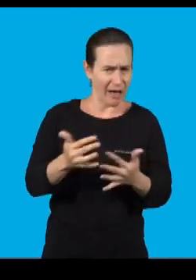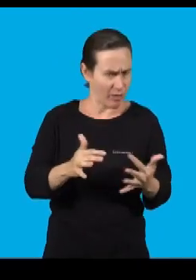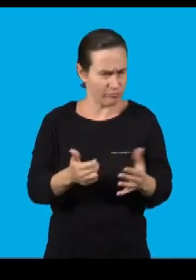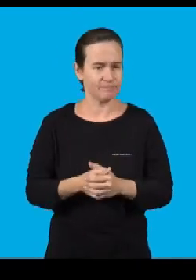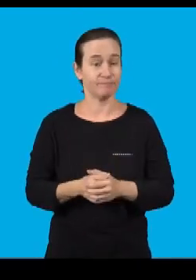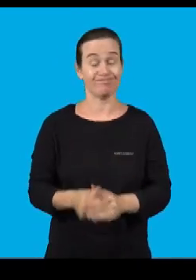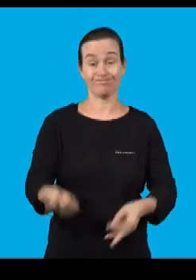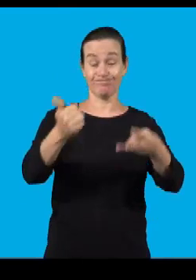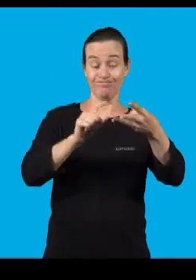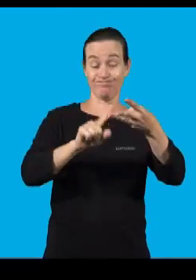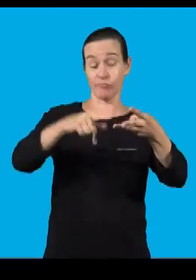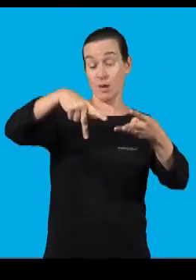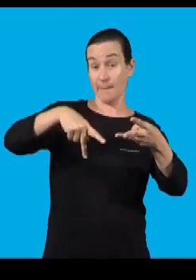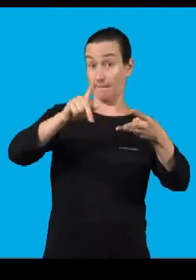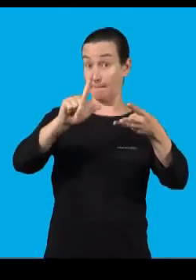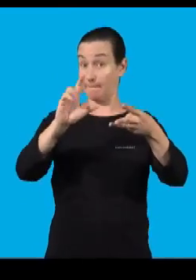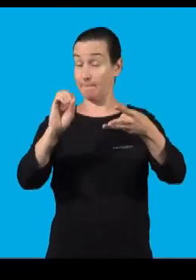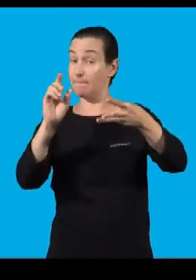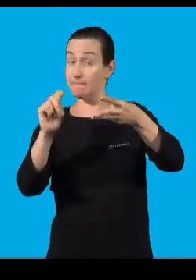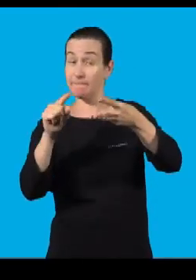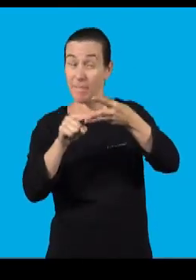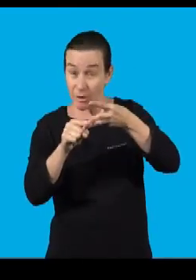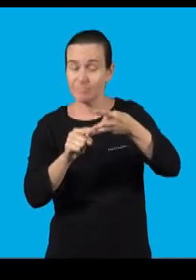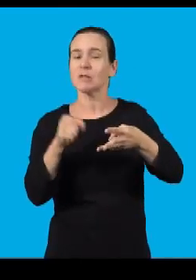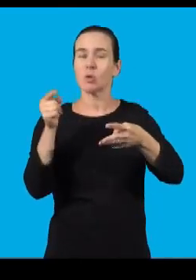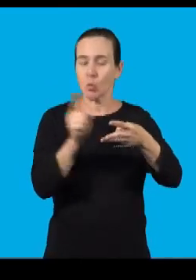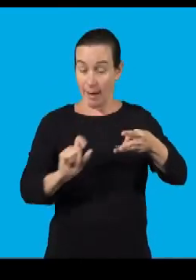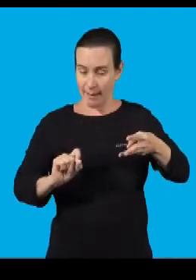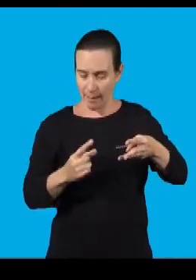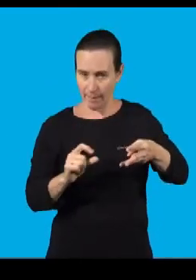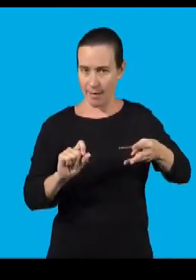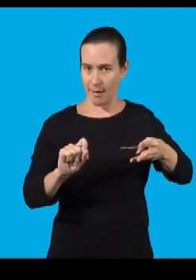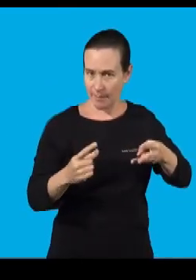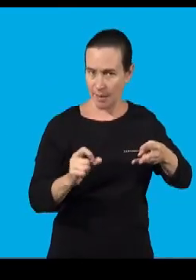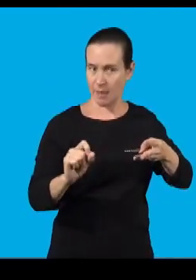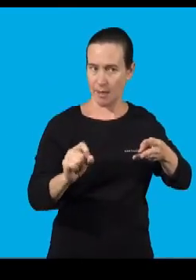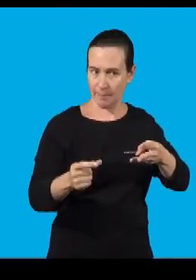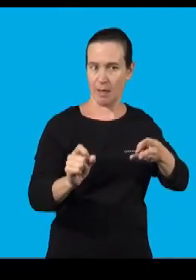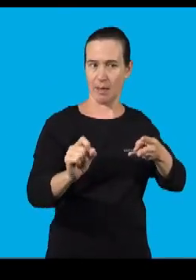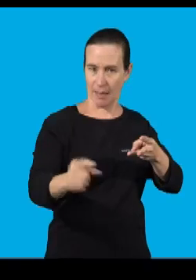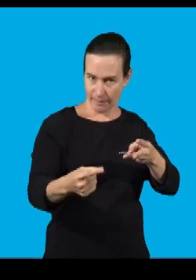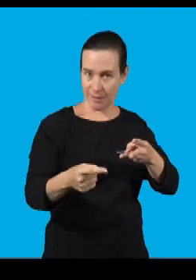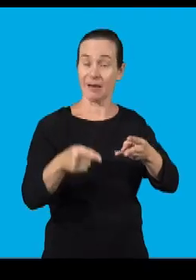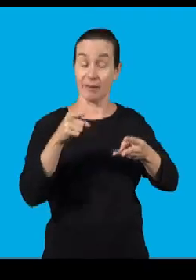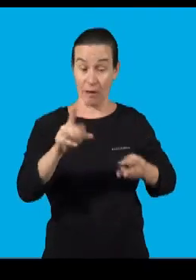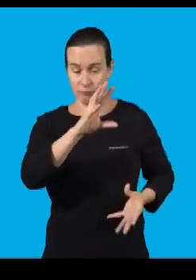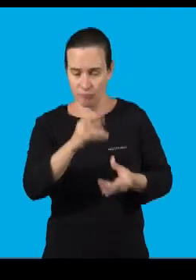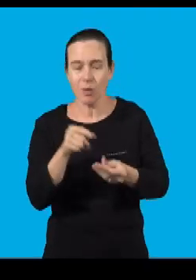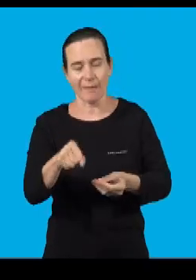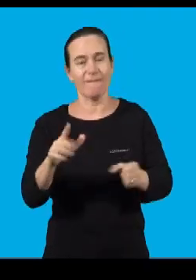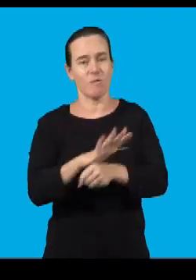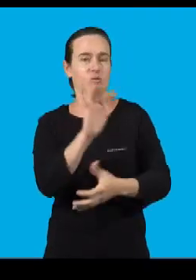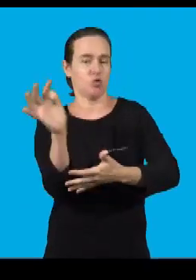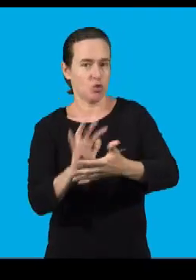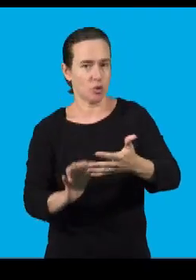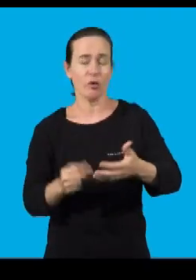other. Plot is the sequence of events that make up the story, okay? So remember, we